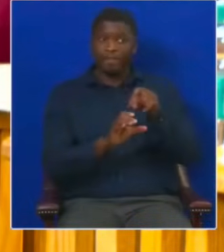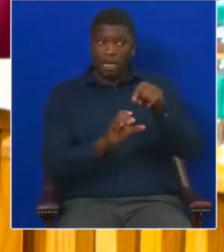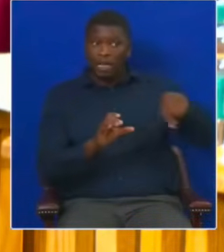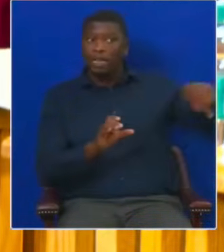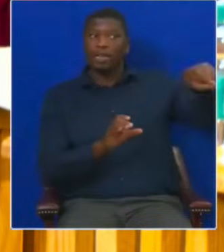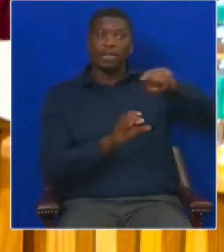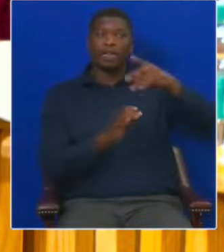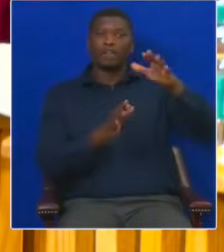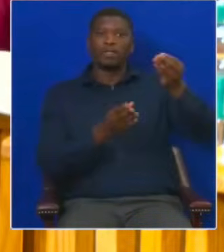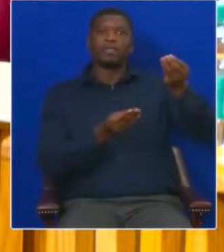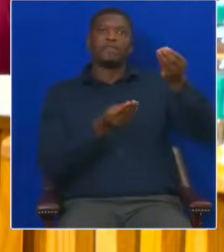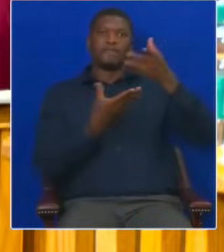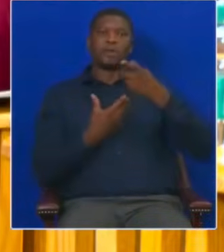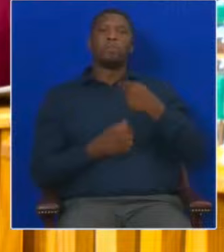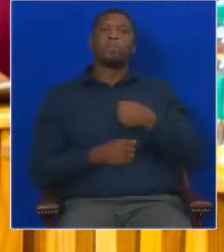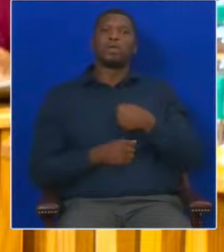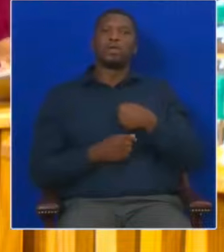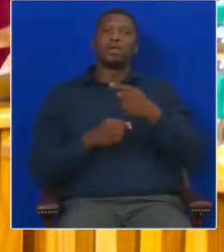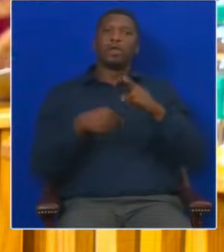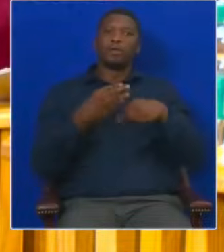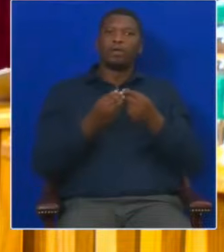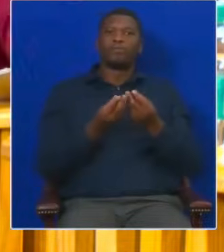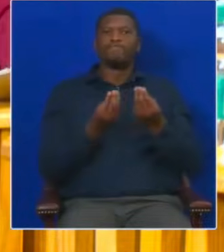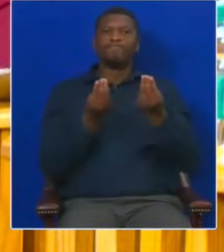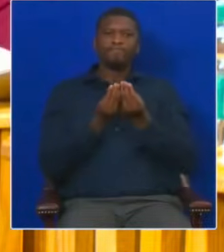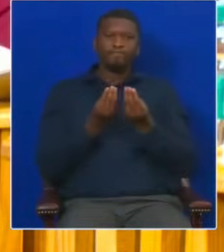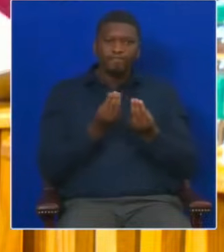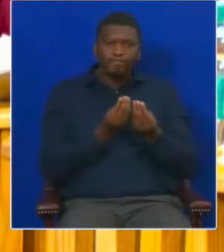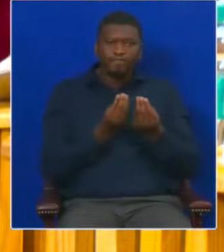things that happened between the